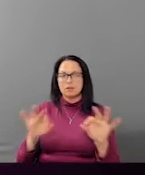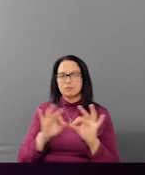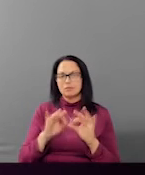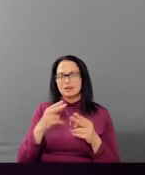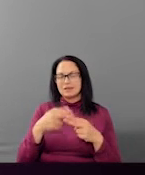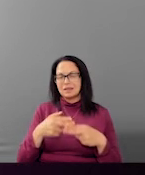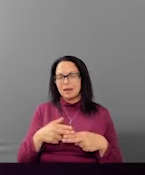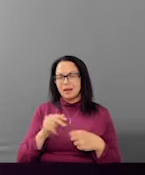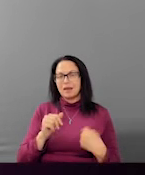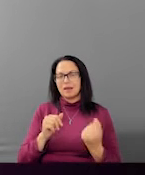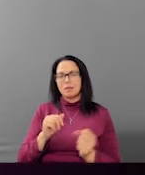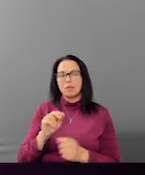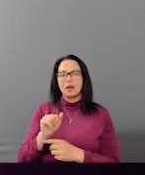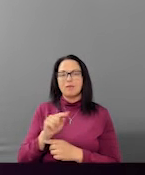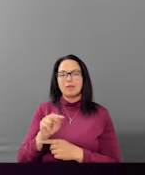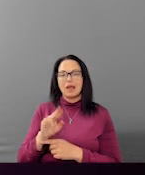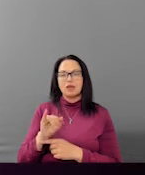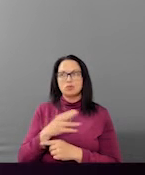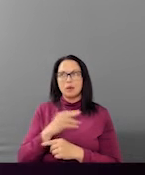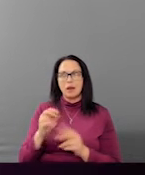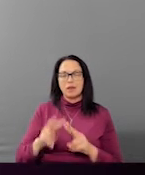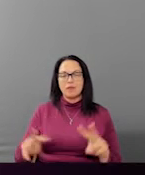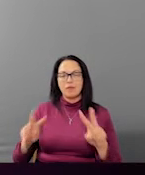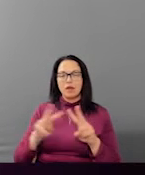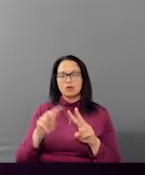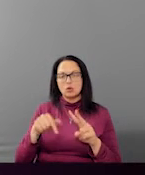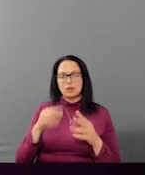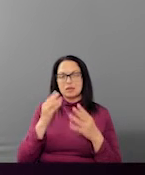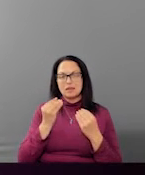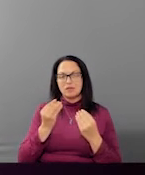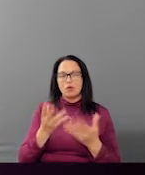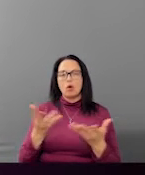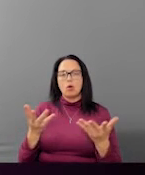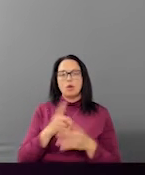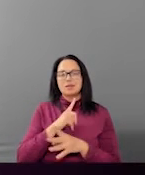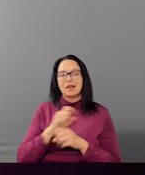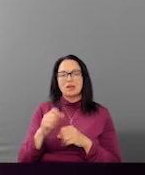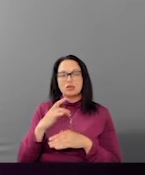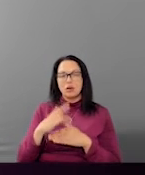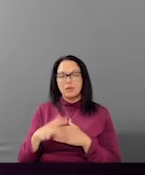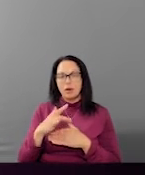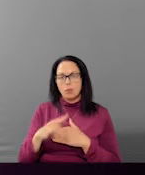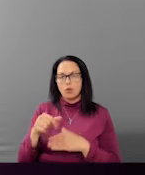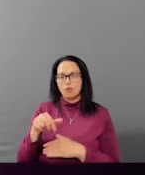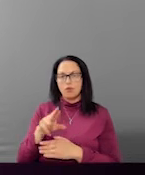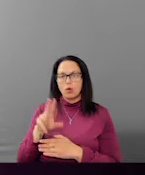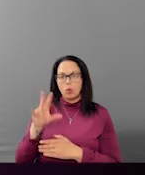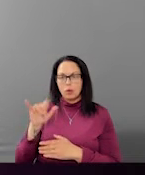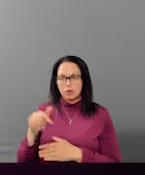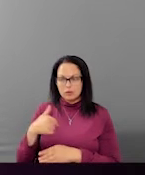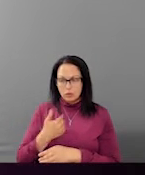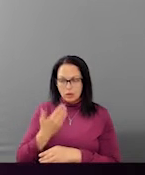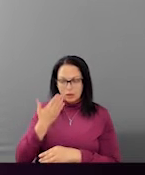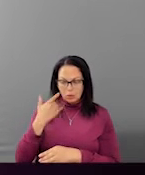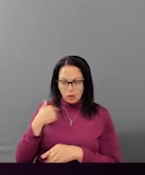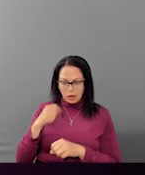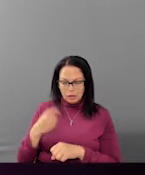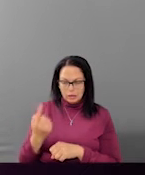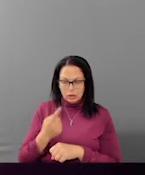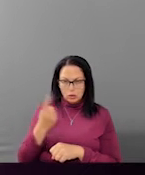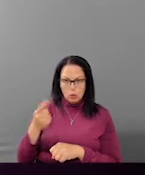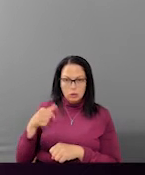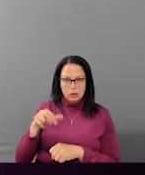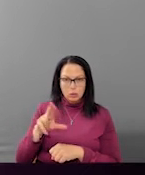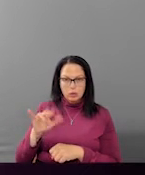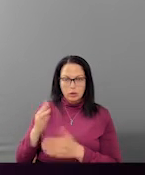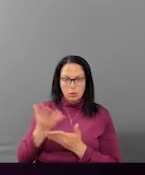the attribute and then the value. So this is what informs you on what is actually available to be queried. So I know I can only query what's right here. If I